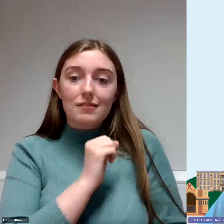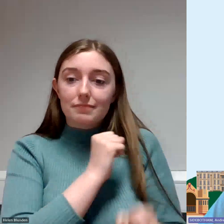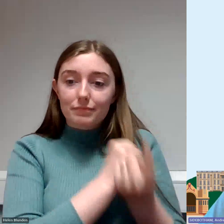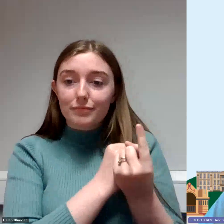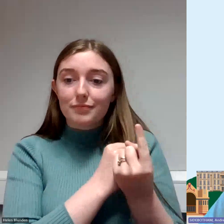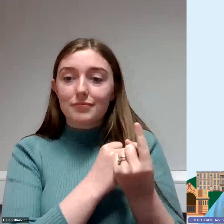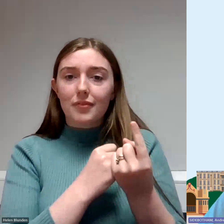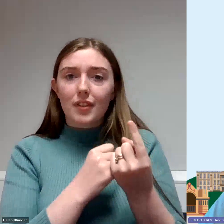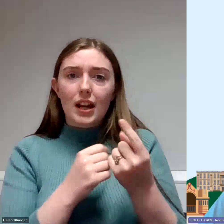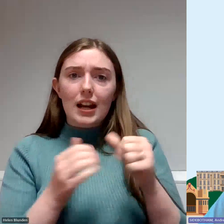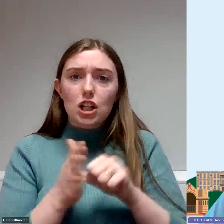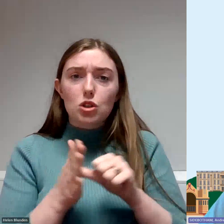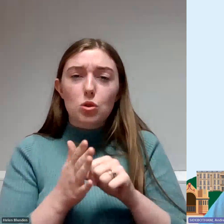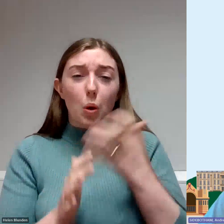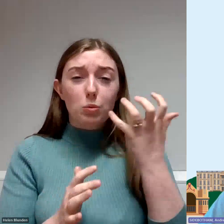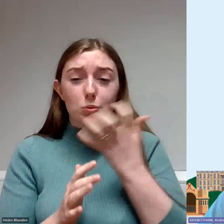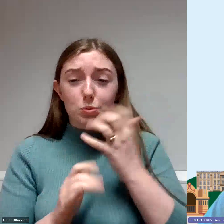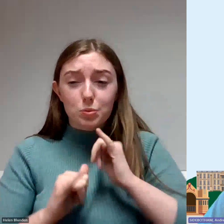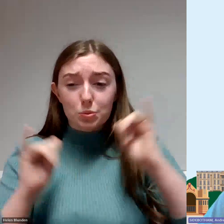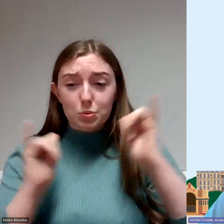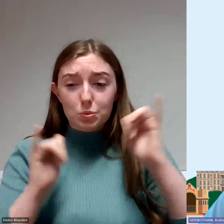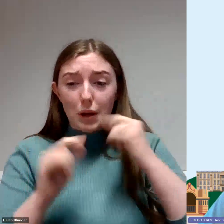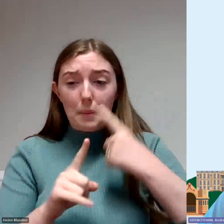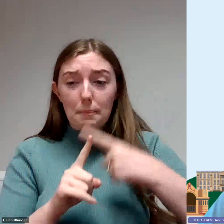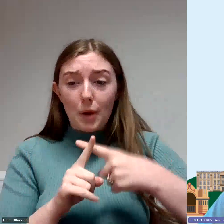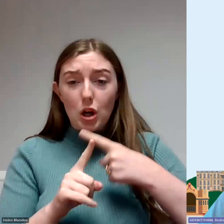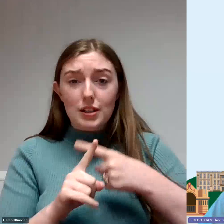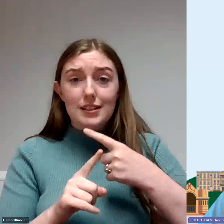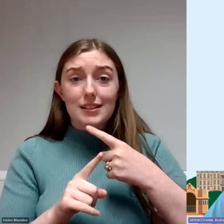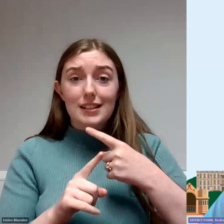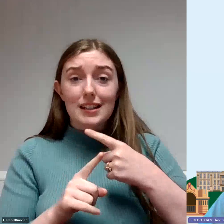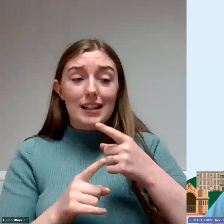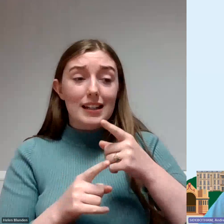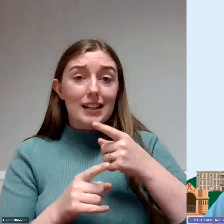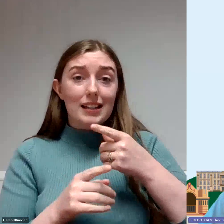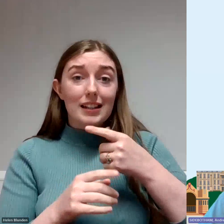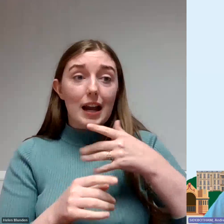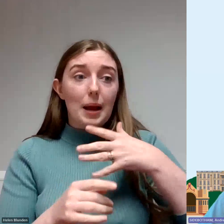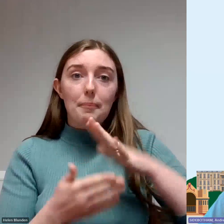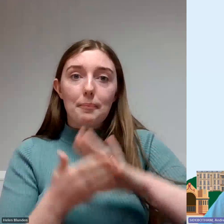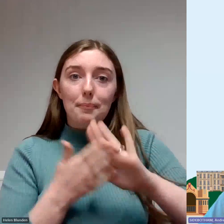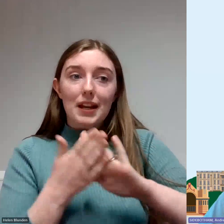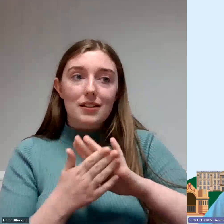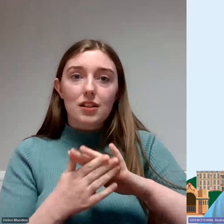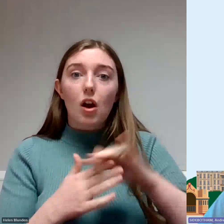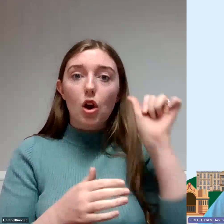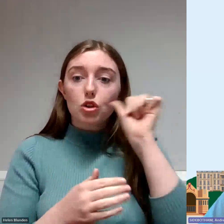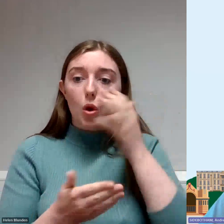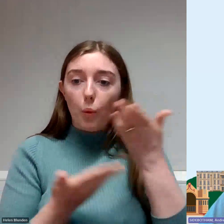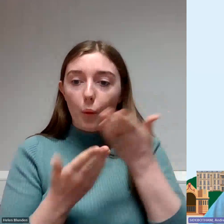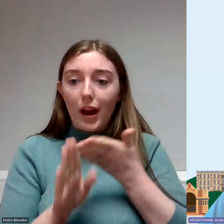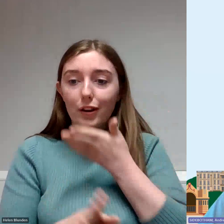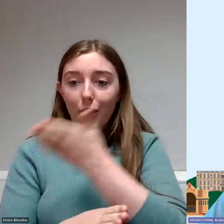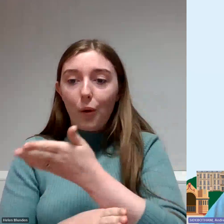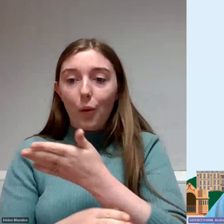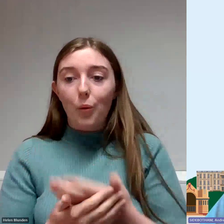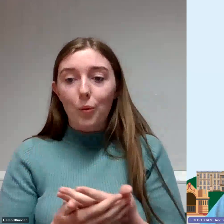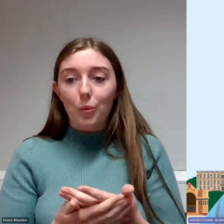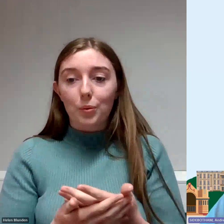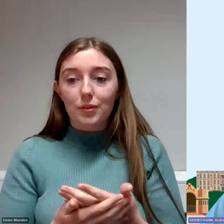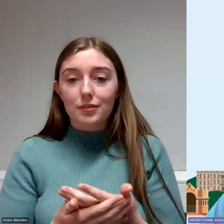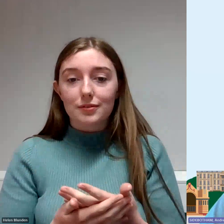genuine emergency, it means that anywhere in the country they know what they're looking for and they know where to head. And so it's